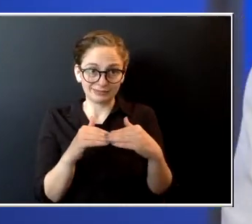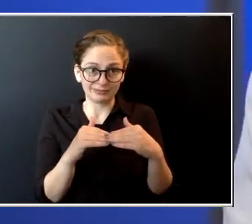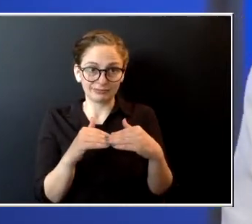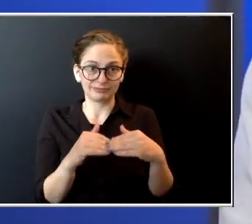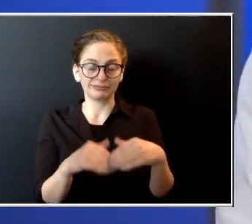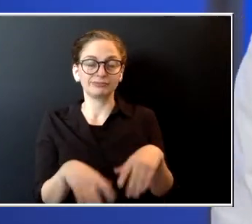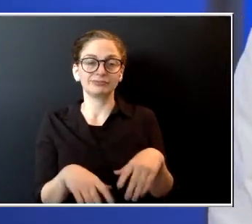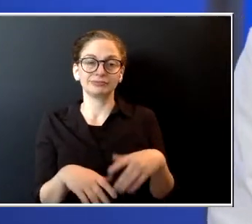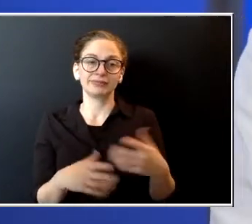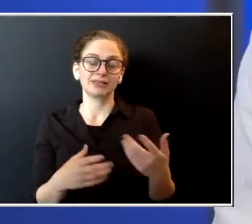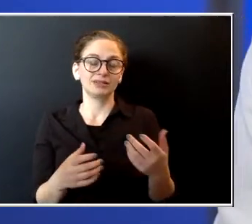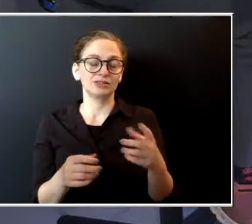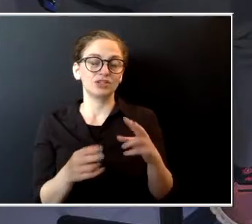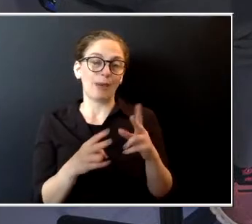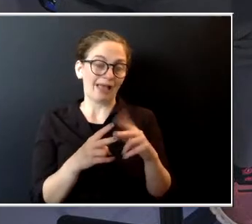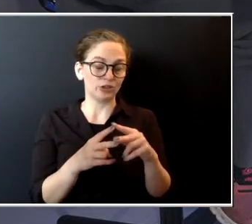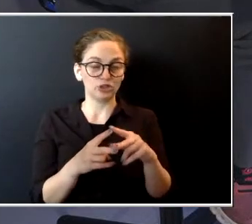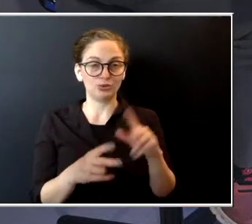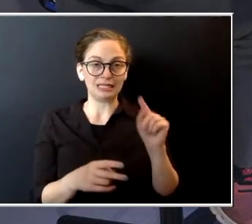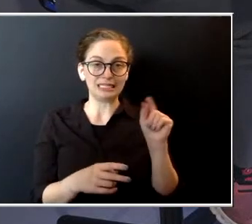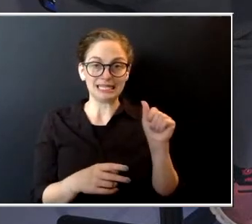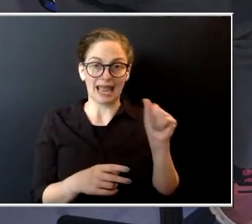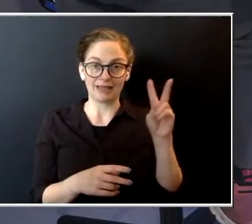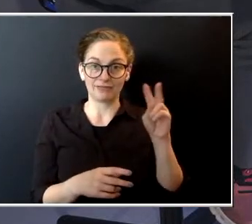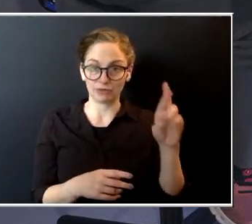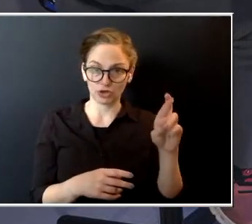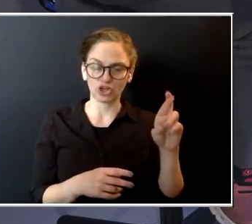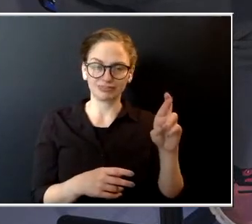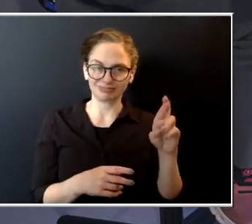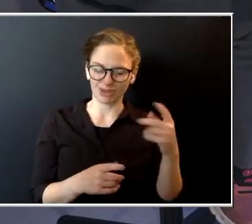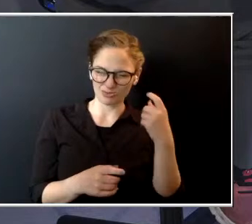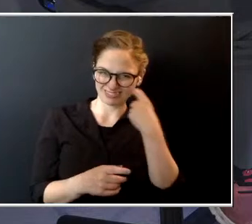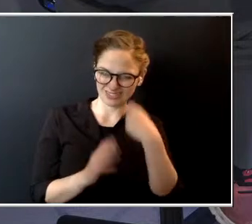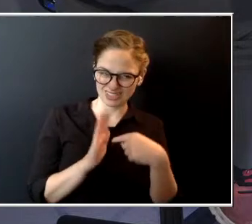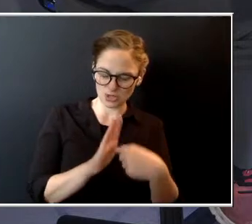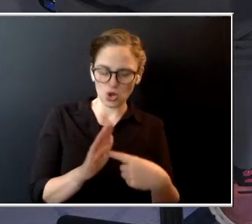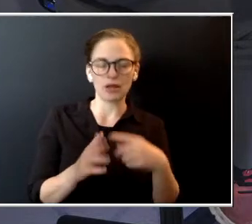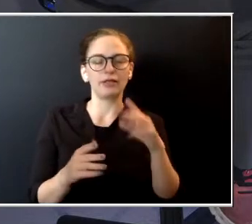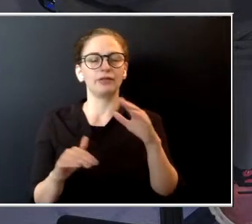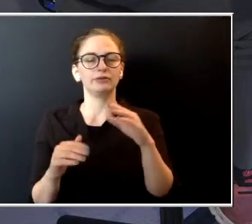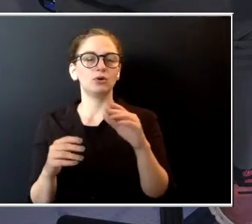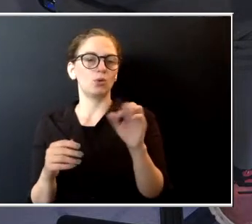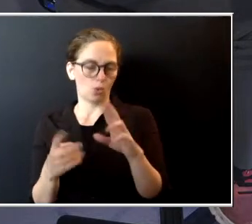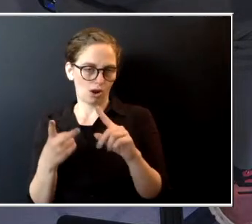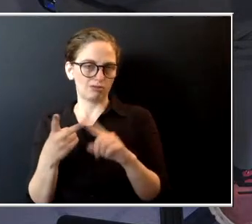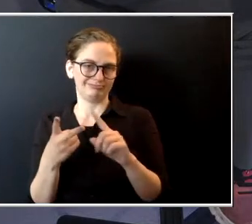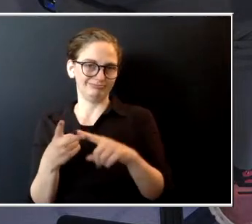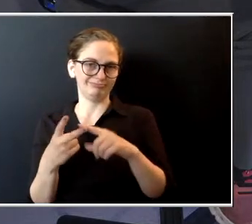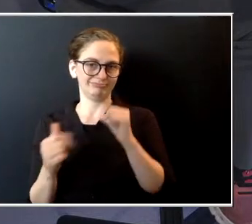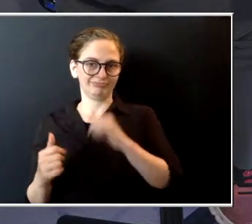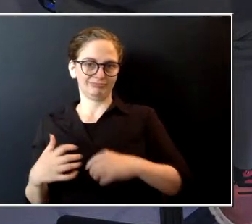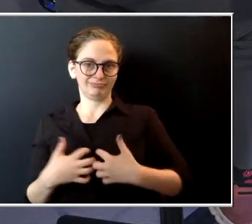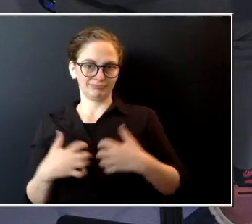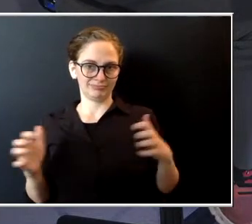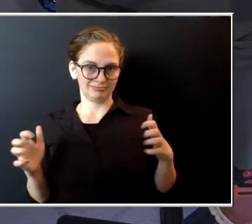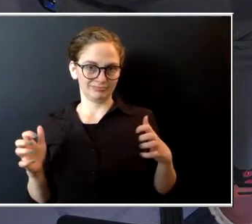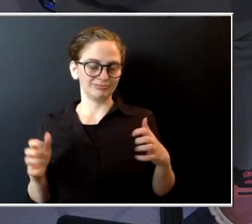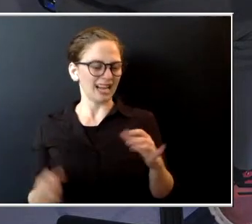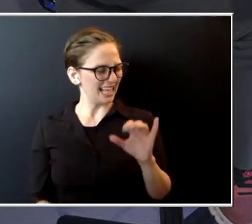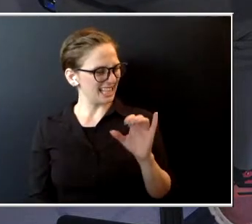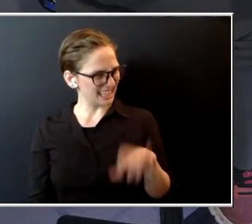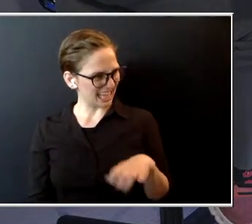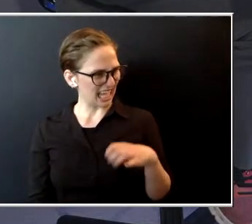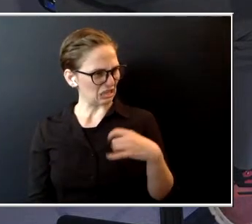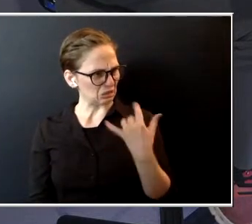replacement. Well, this looks so much better than having the whole, let's open your chest, get the saw out, crack through your sternum and all that. But there's still patients who can't